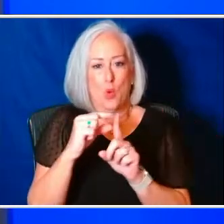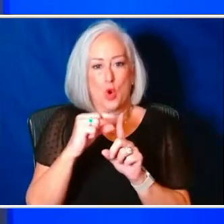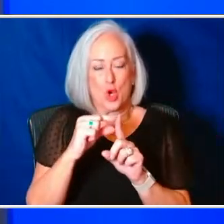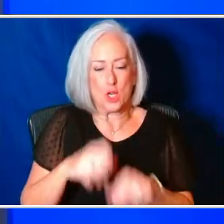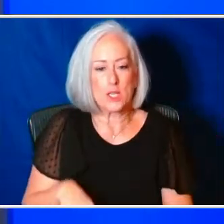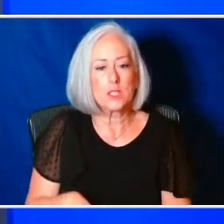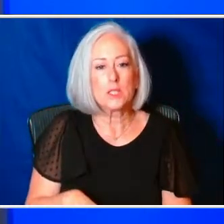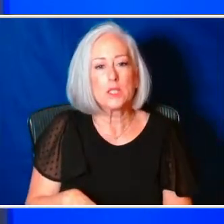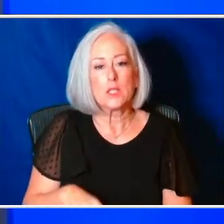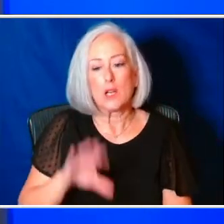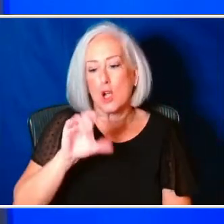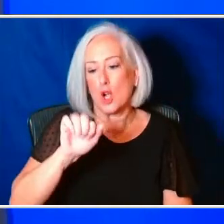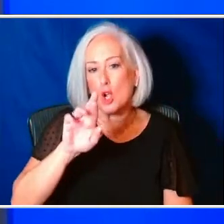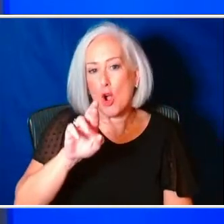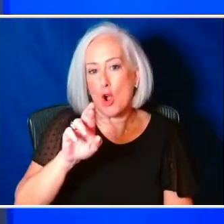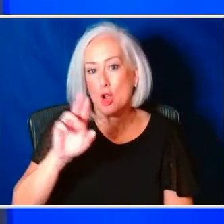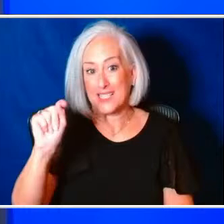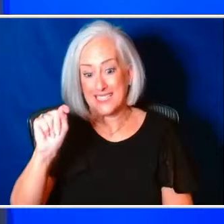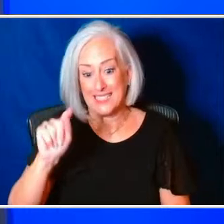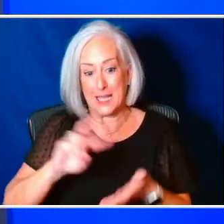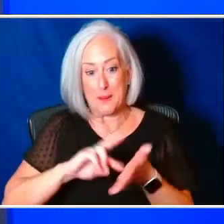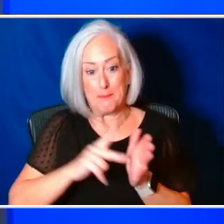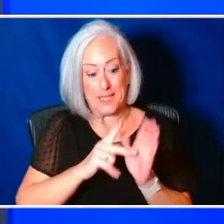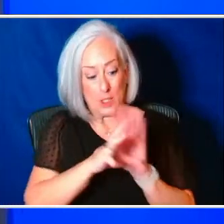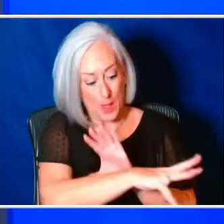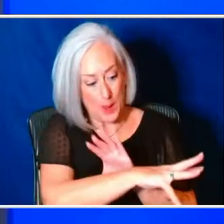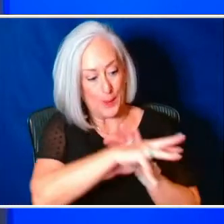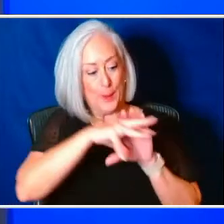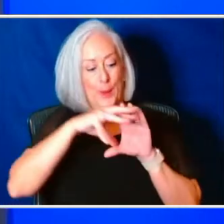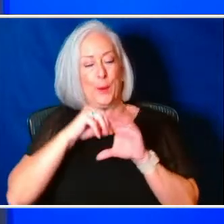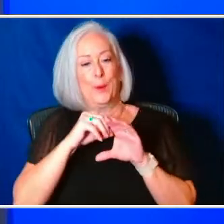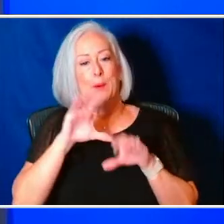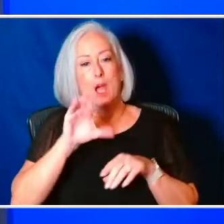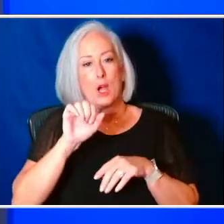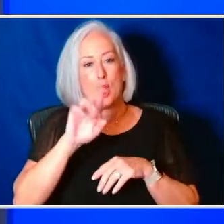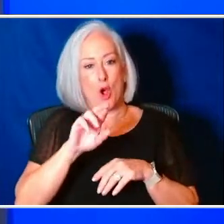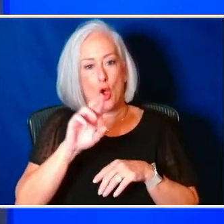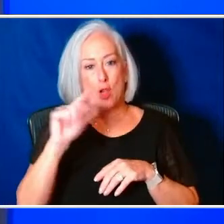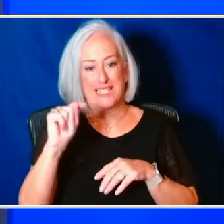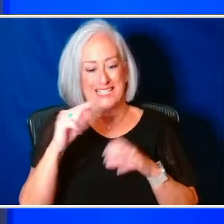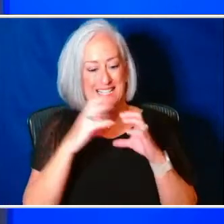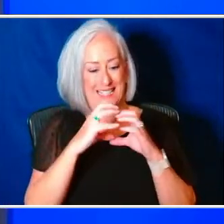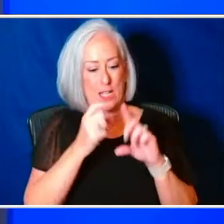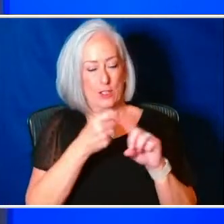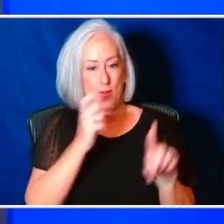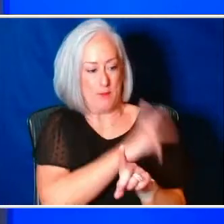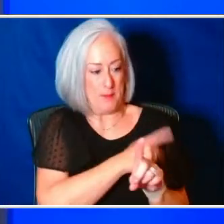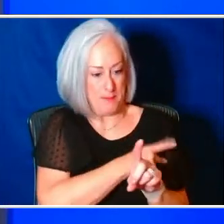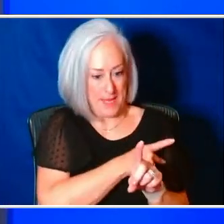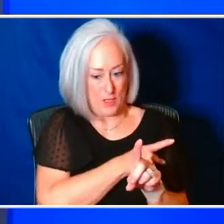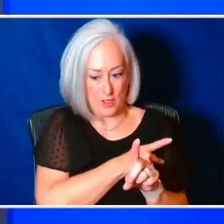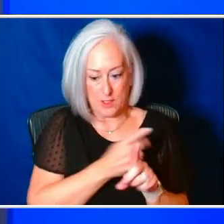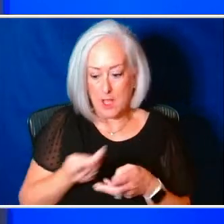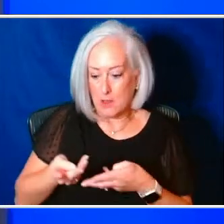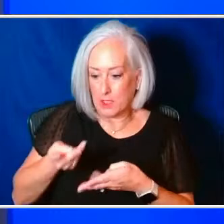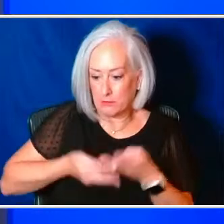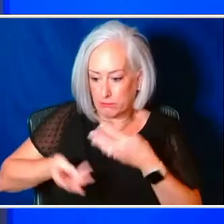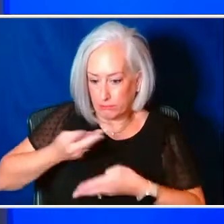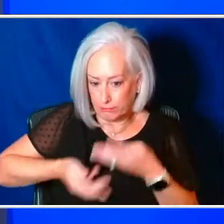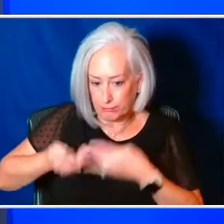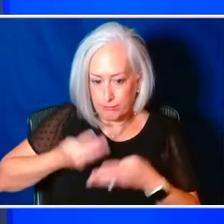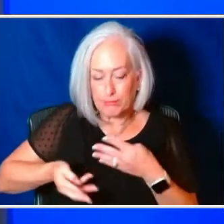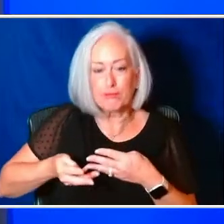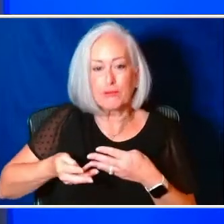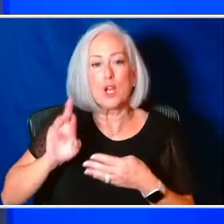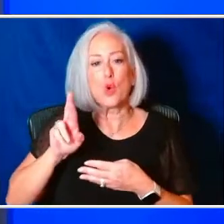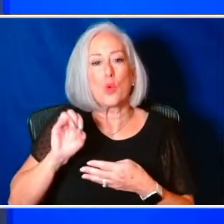we're harvesting the patient's own T cells, reprogramming them to recognize specific protein in the person's body, in